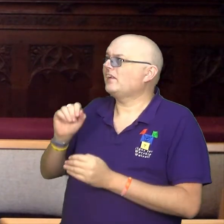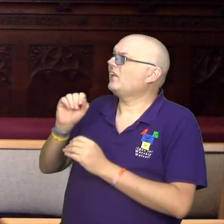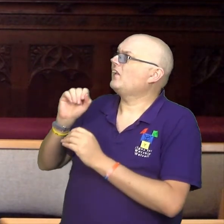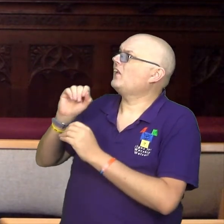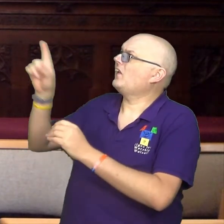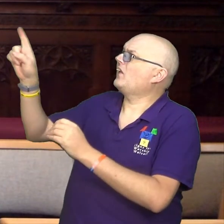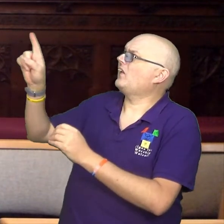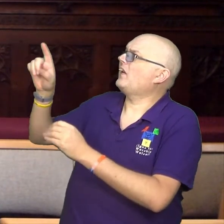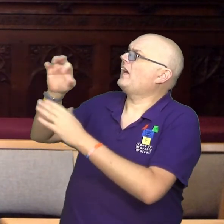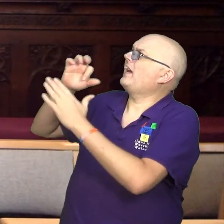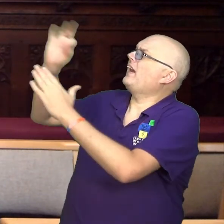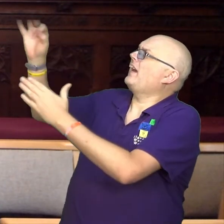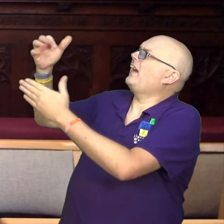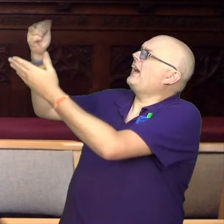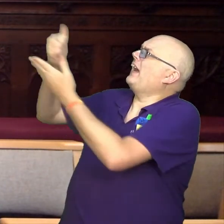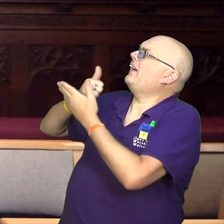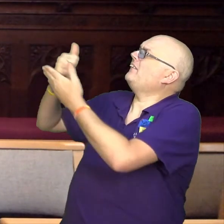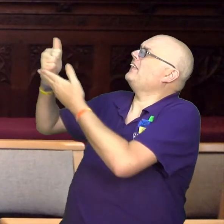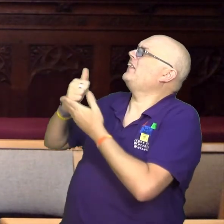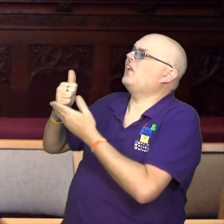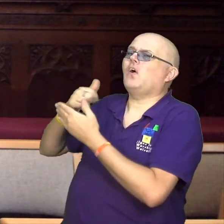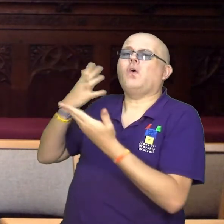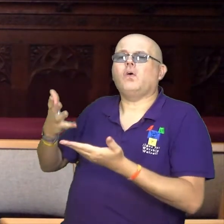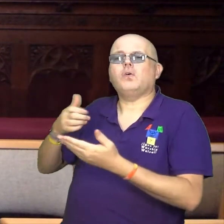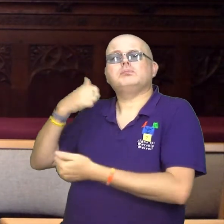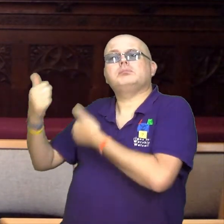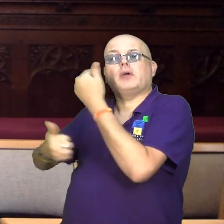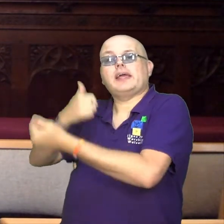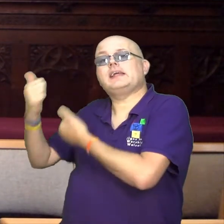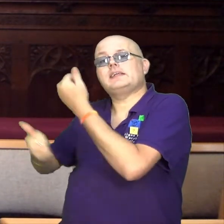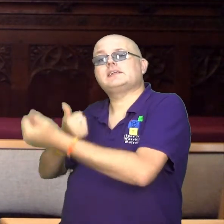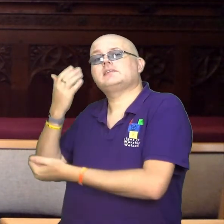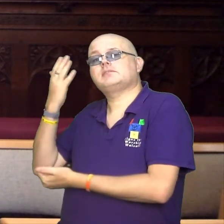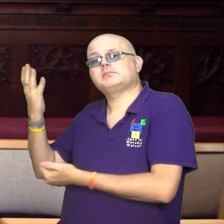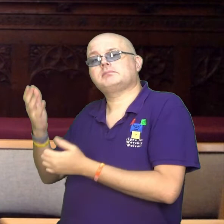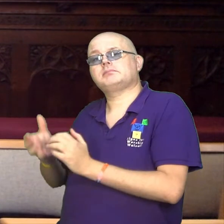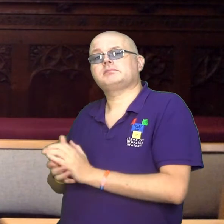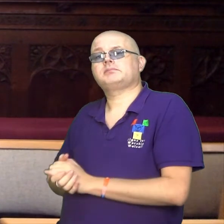for help from God, or a cry of praise to God,